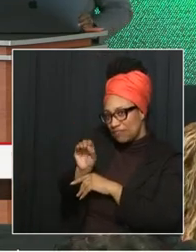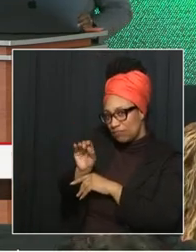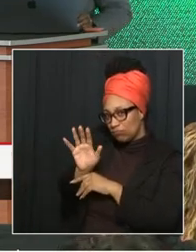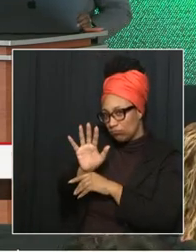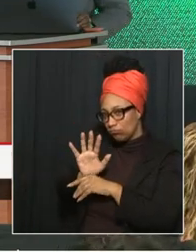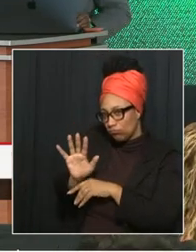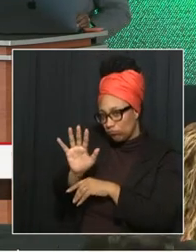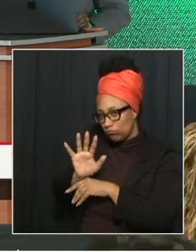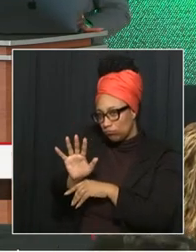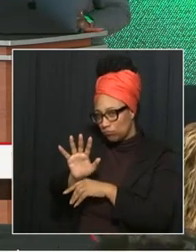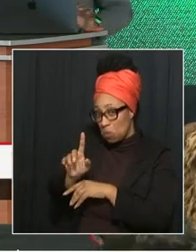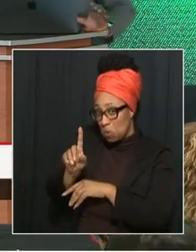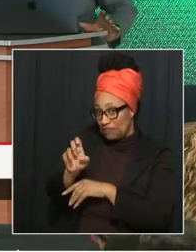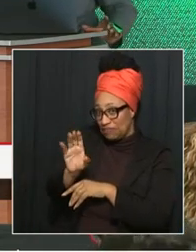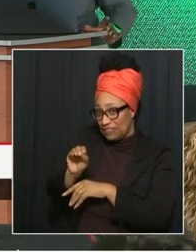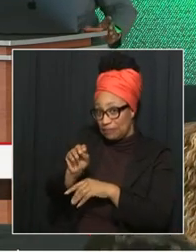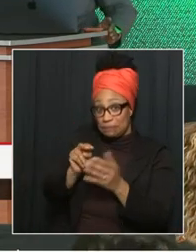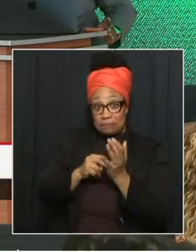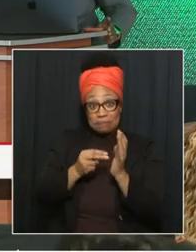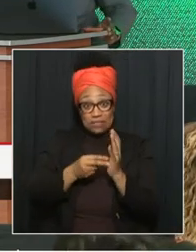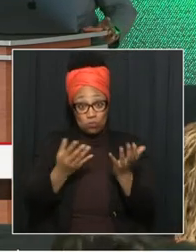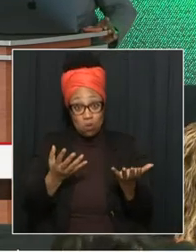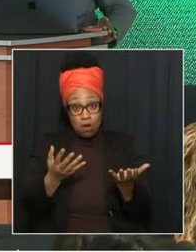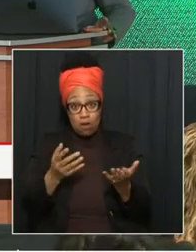with a household income below